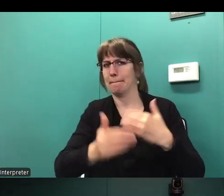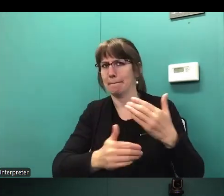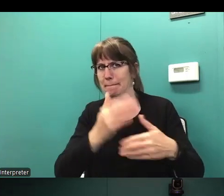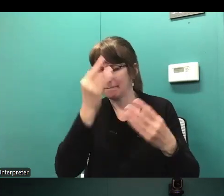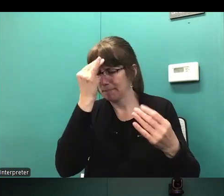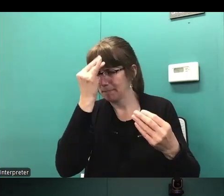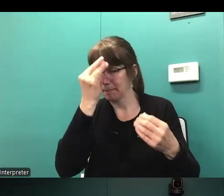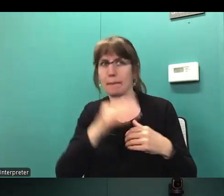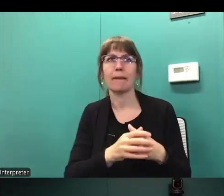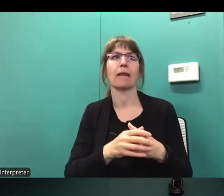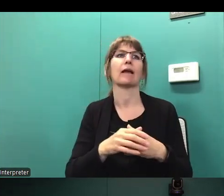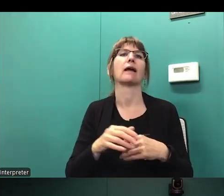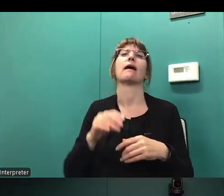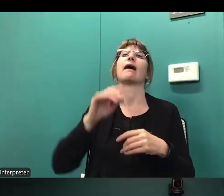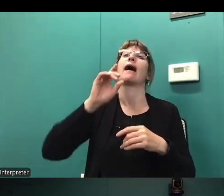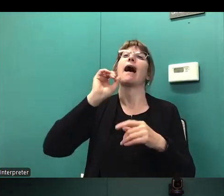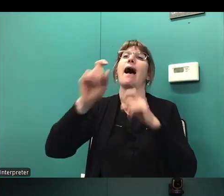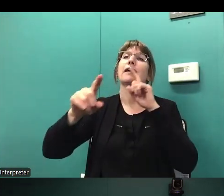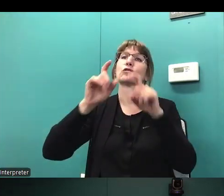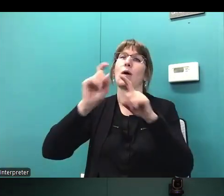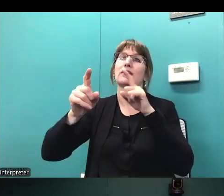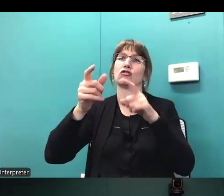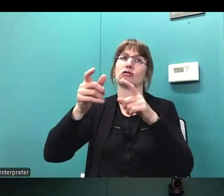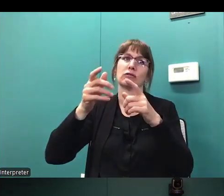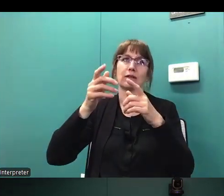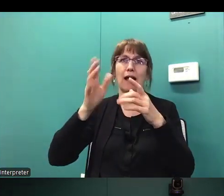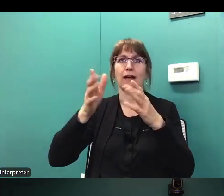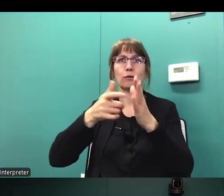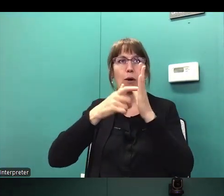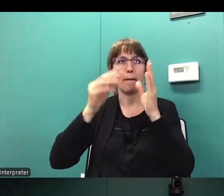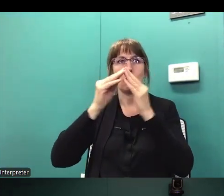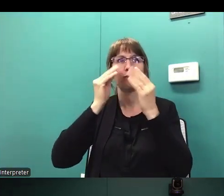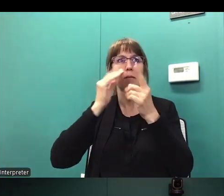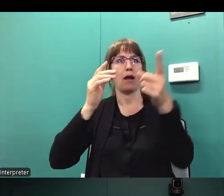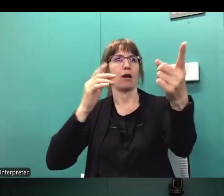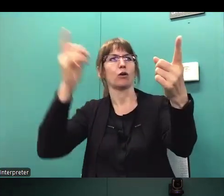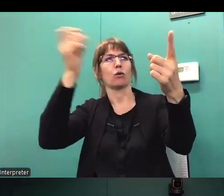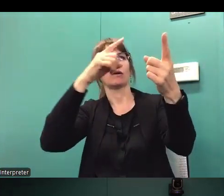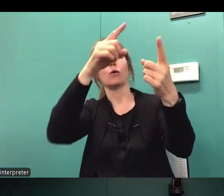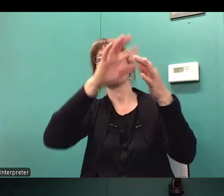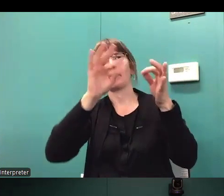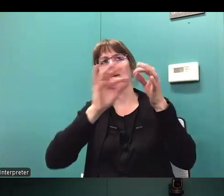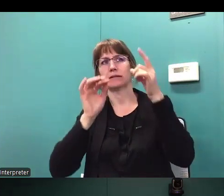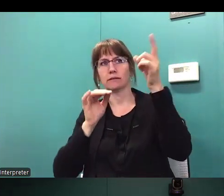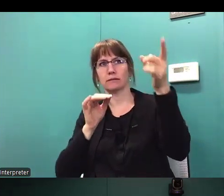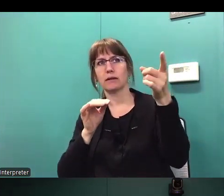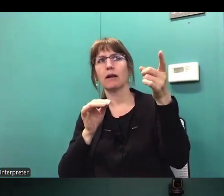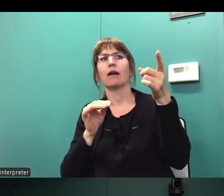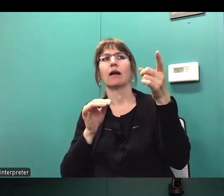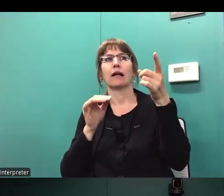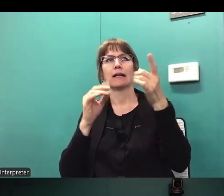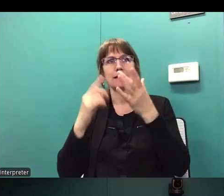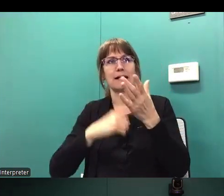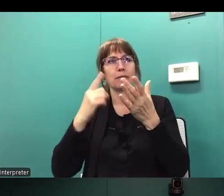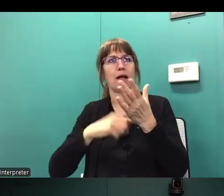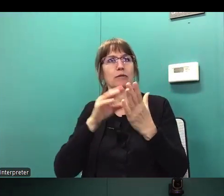Ask questions that require to give you more information. So I'll do more of that. Sorry, Yeah. I just wanted to say, sometimes with like a student that